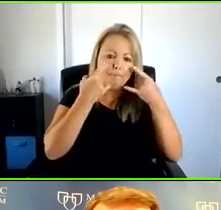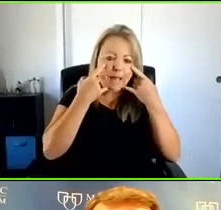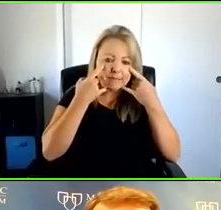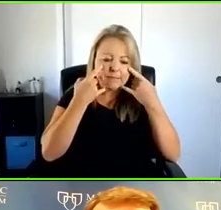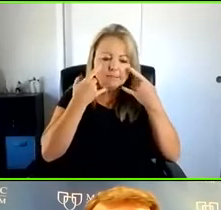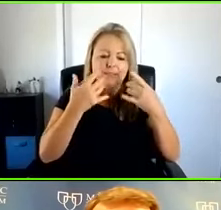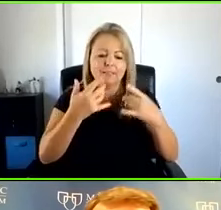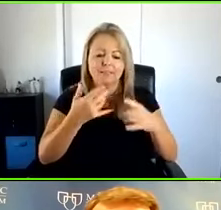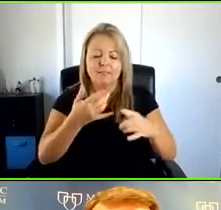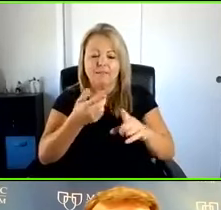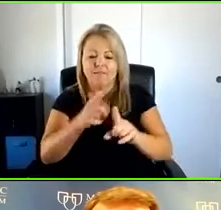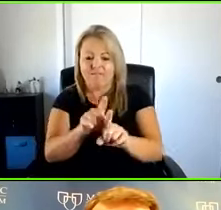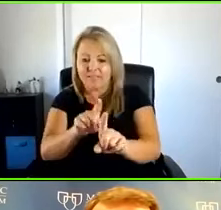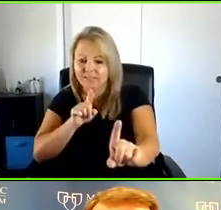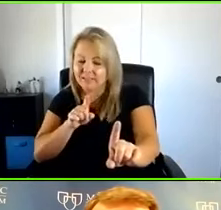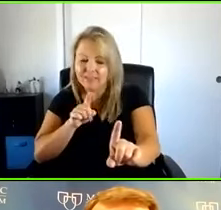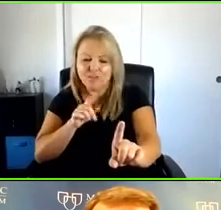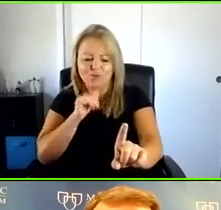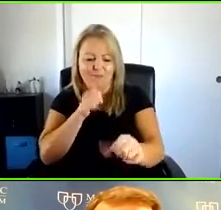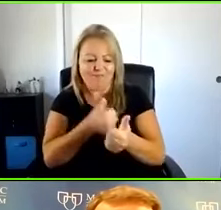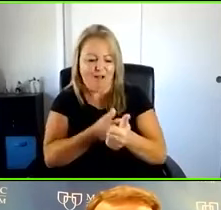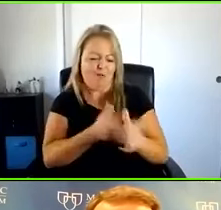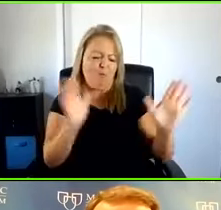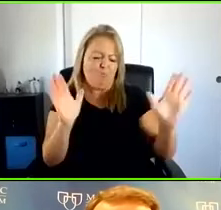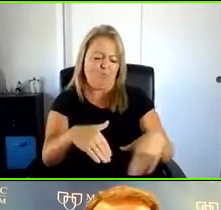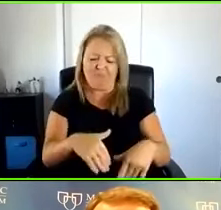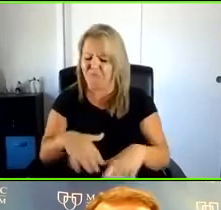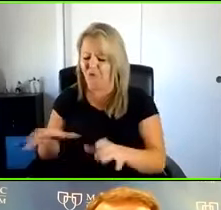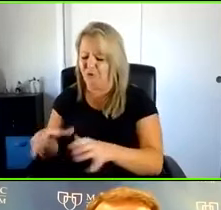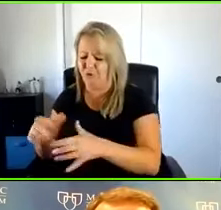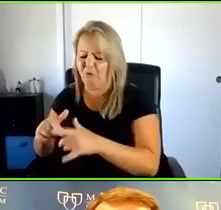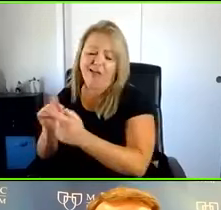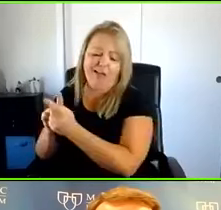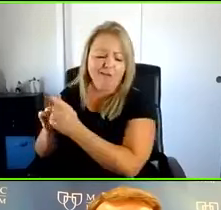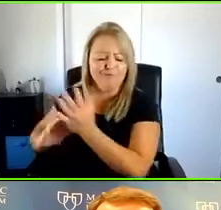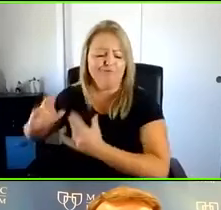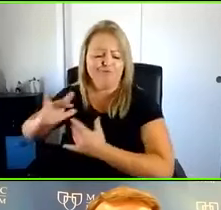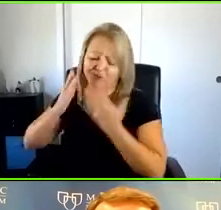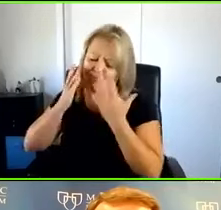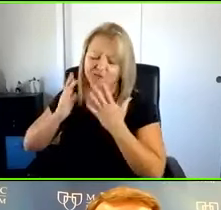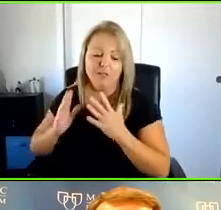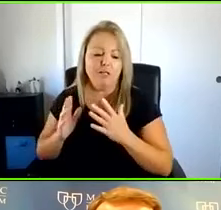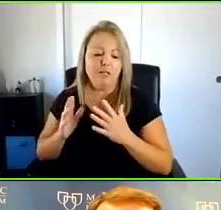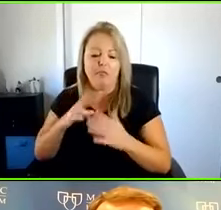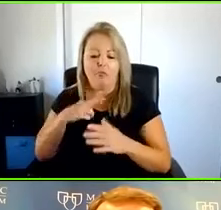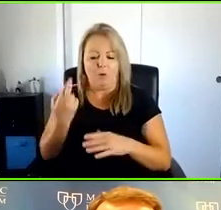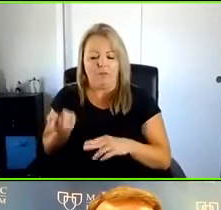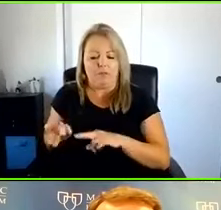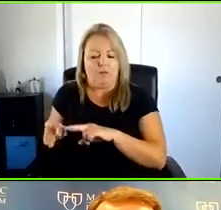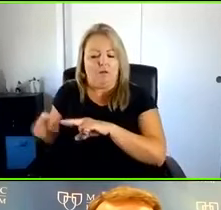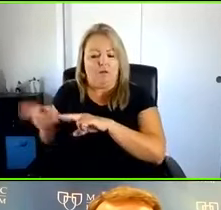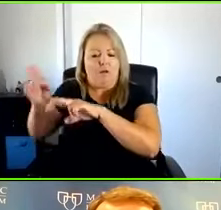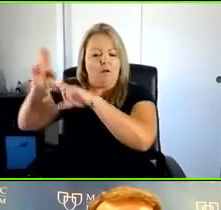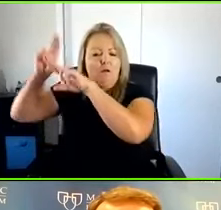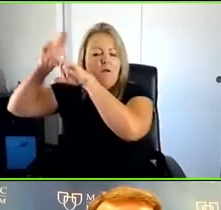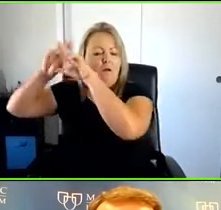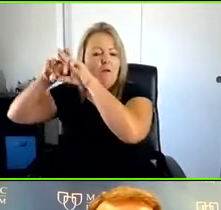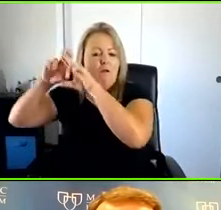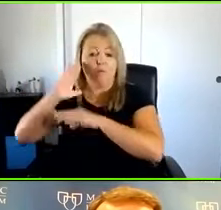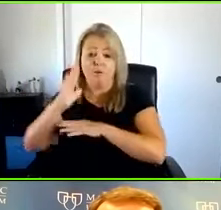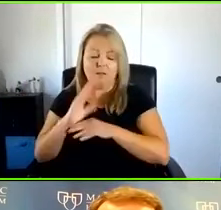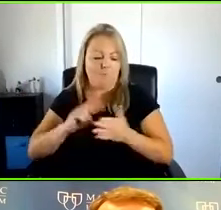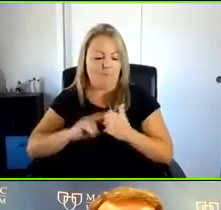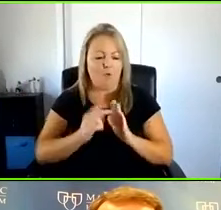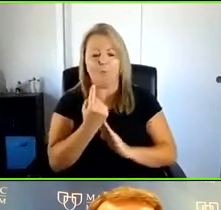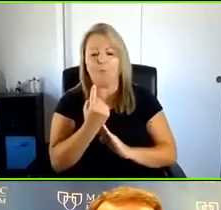physical distancing, then we have the opportunity to increase risk for our whole community. It isn't just about one